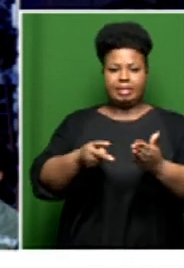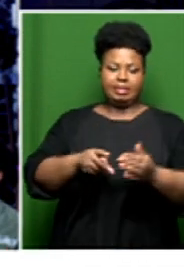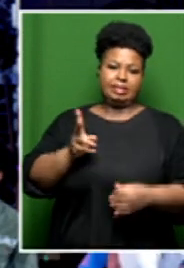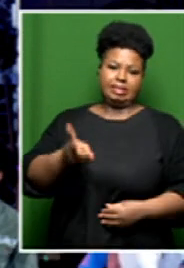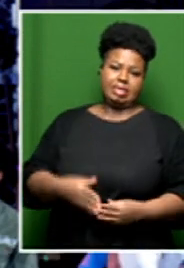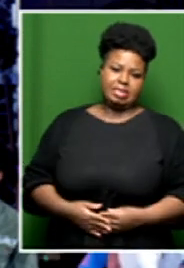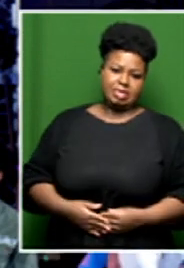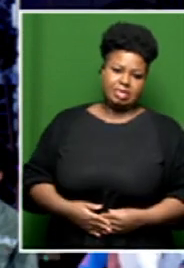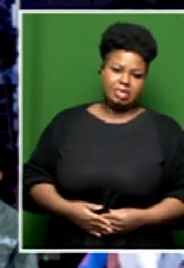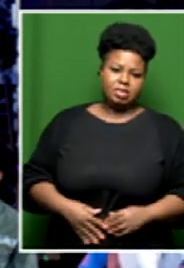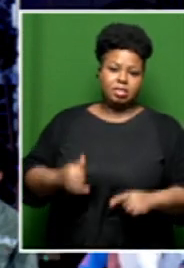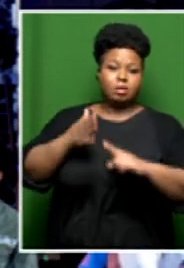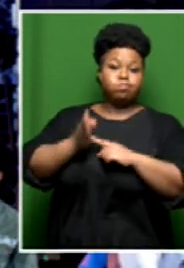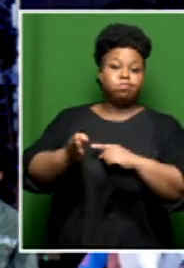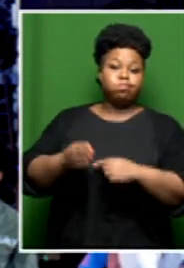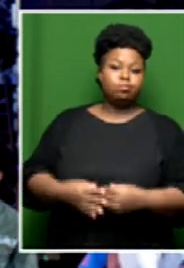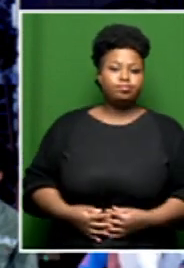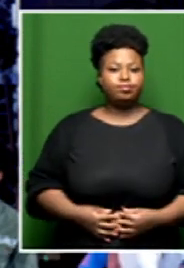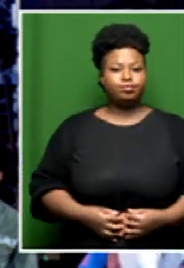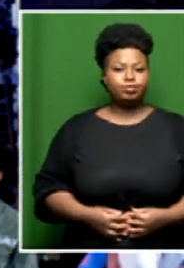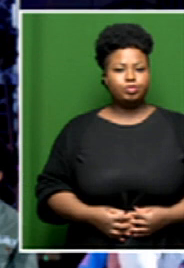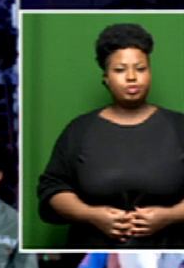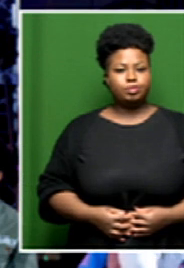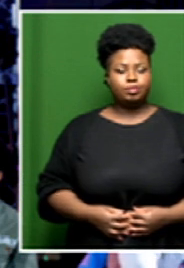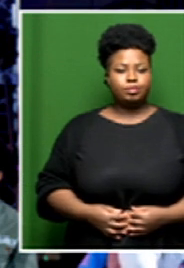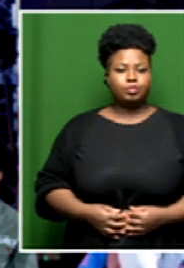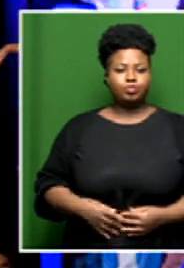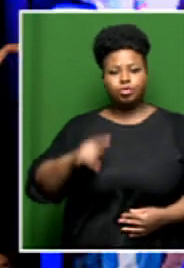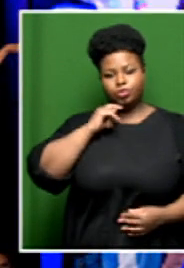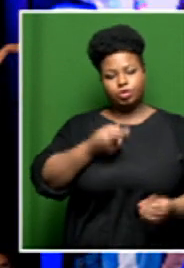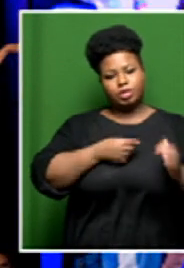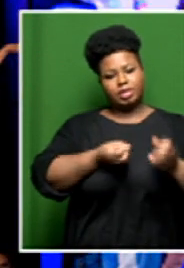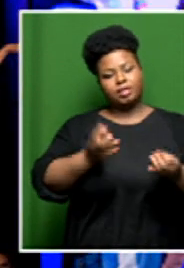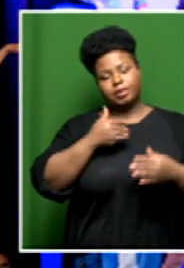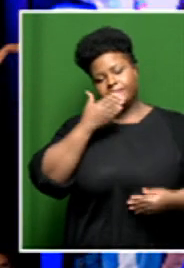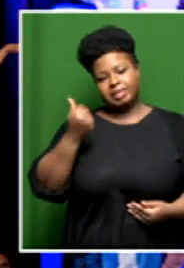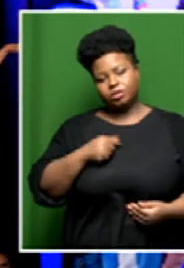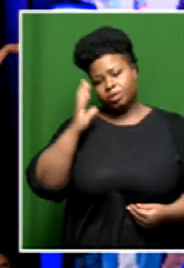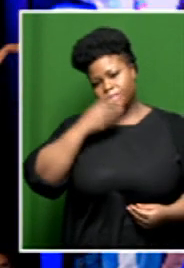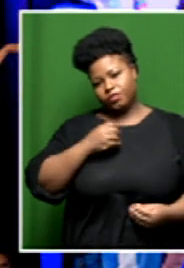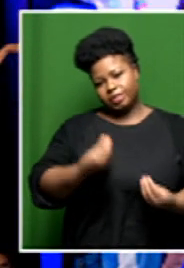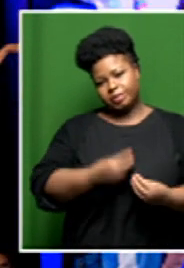And they showed up and they really just did their best, which was beautiful to see.